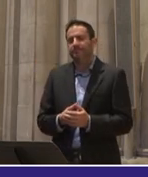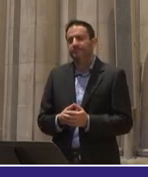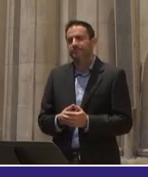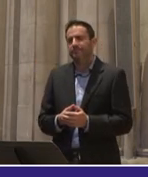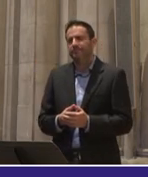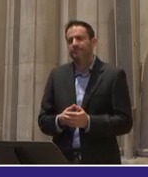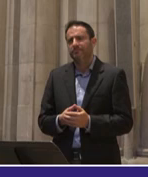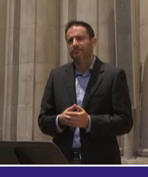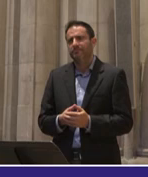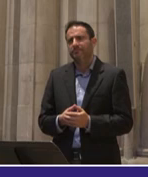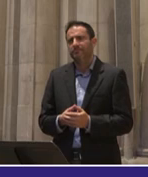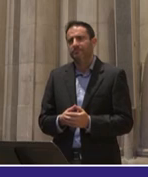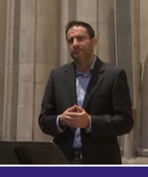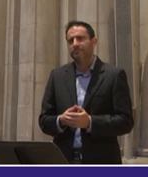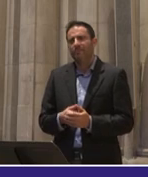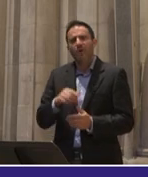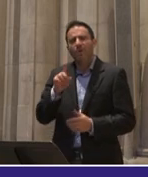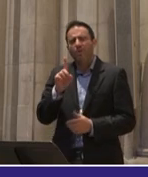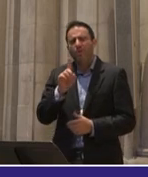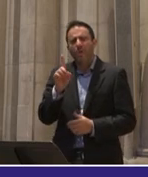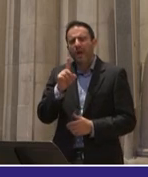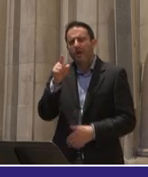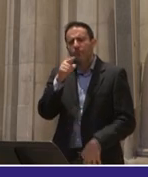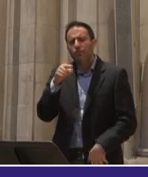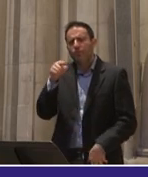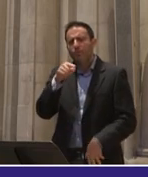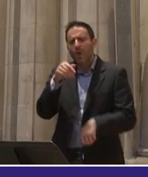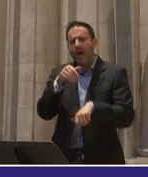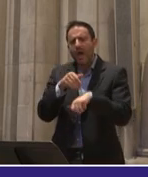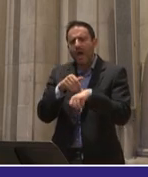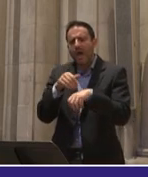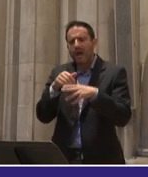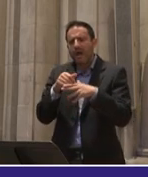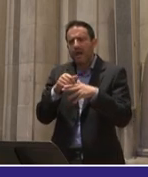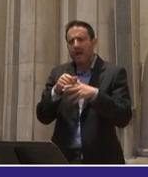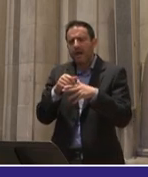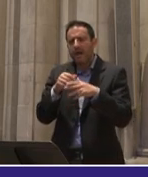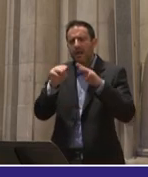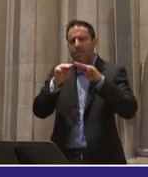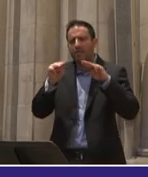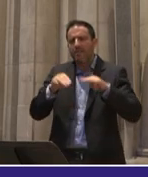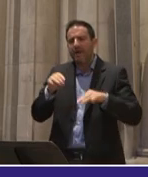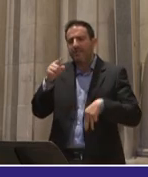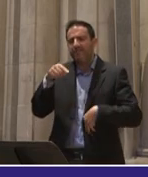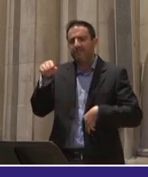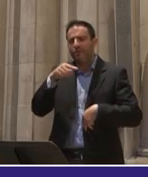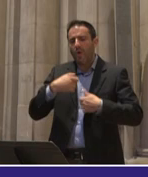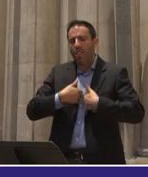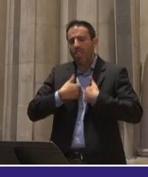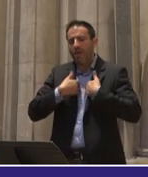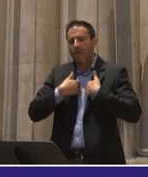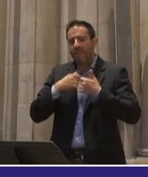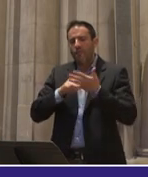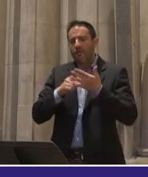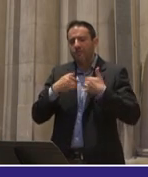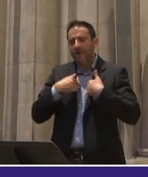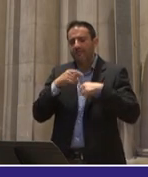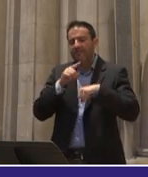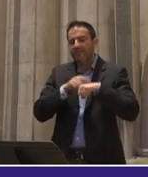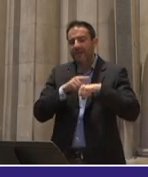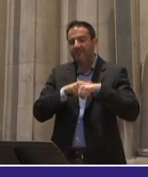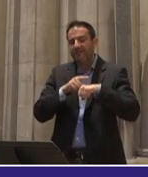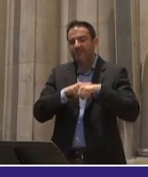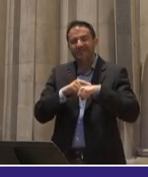Where you are in the arc of your life. What time is it in your life? what you don't have time for anymore,